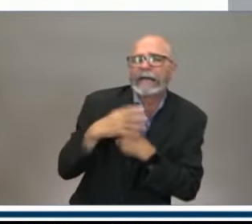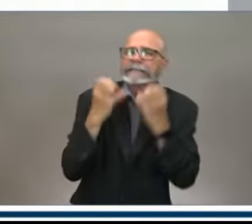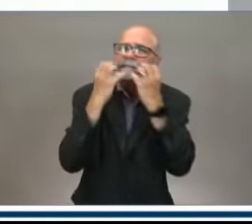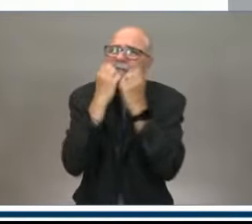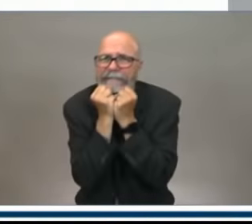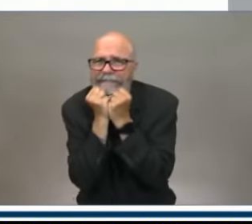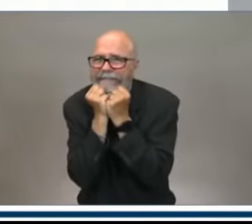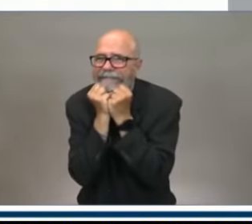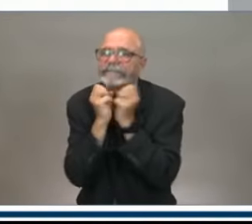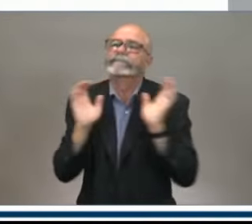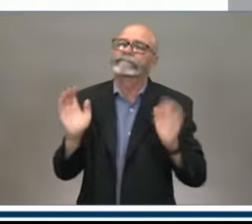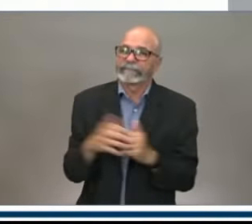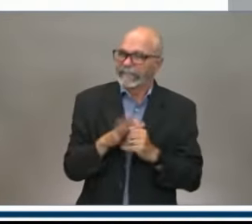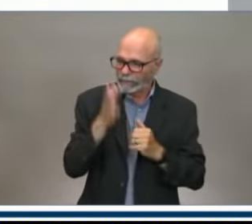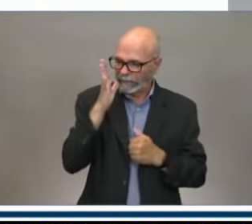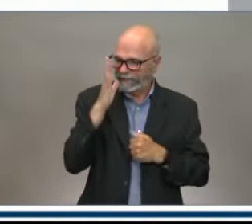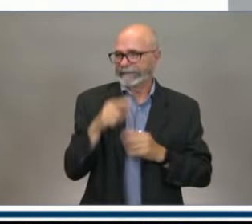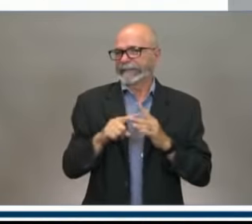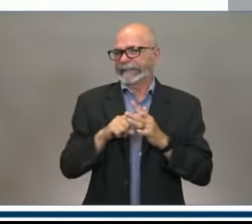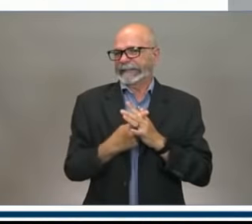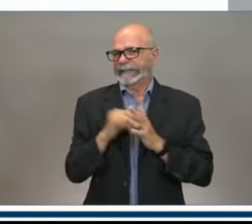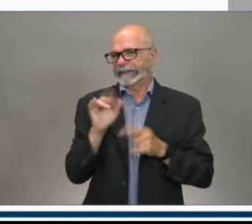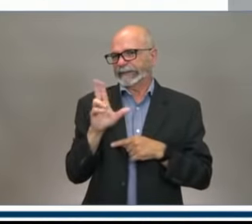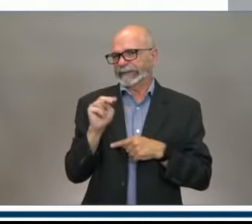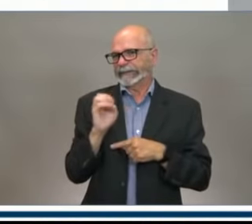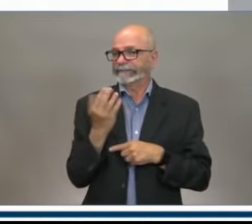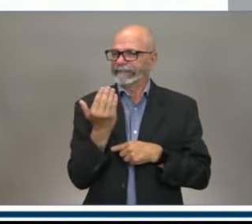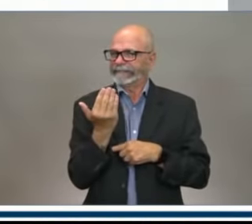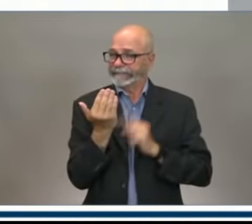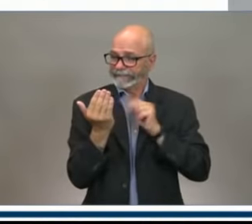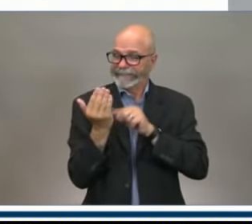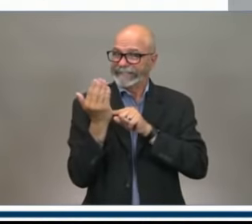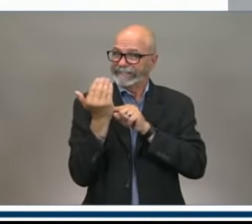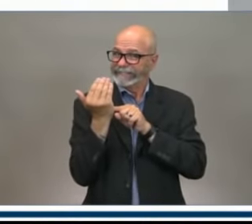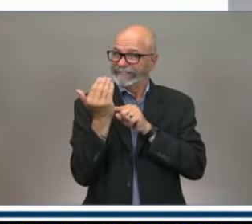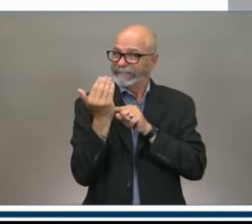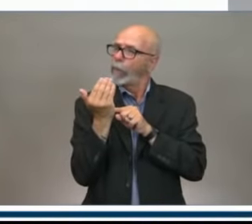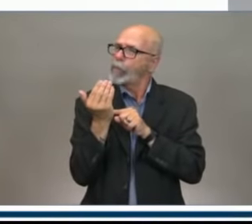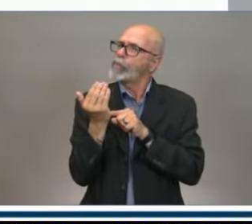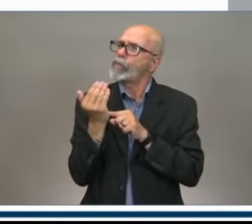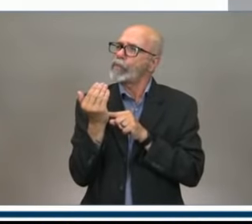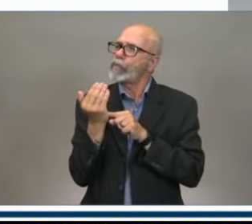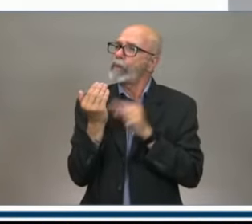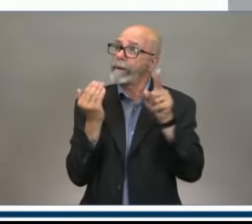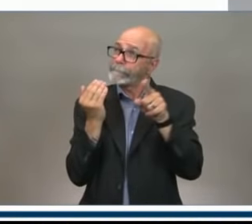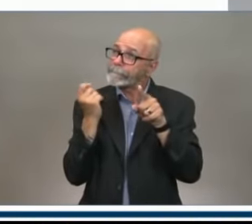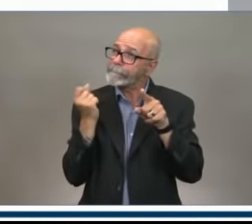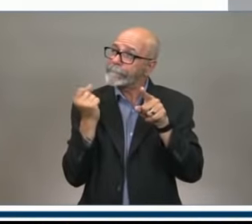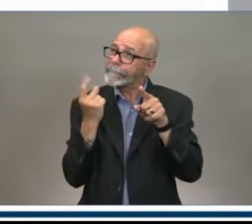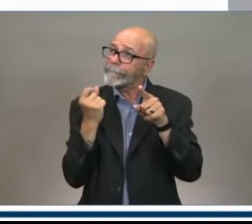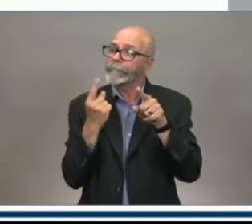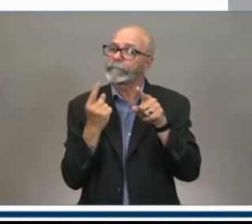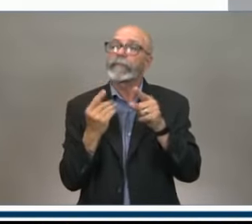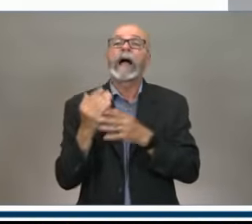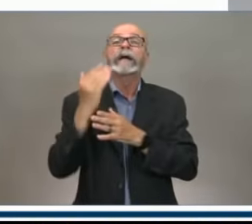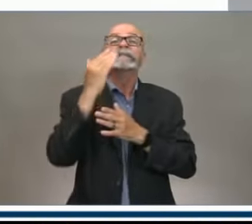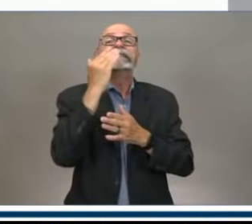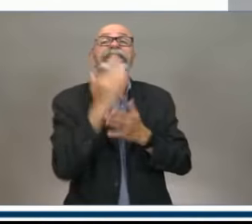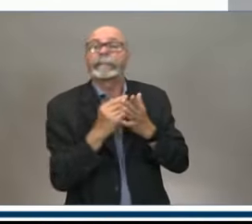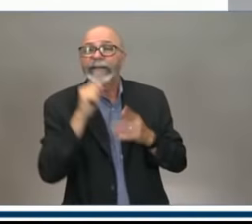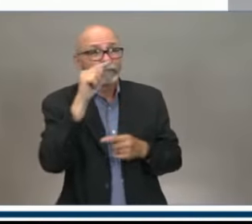begins effective June 15th, but I think the public needs to understand that some facilities may not be ready by